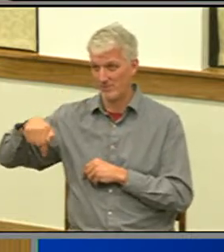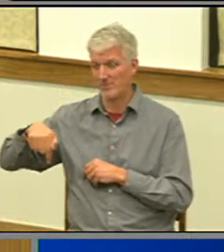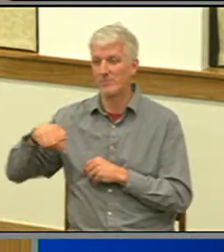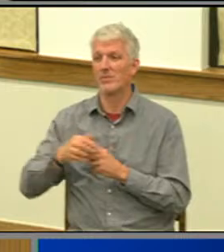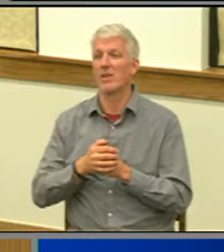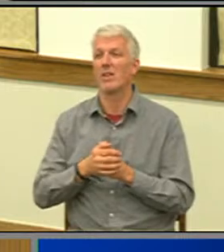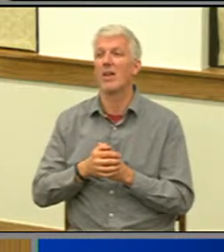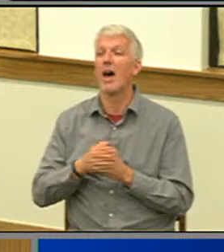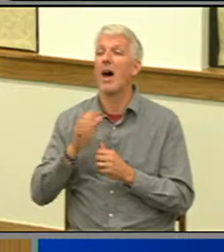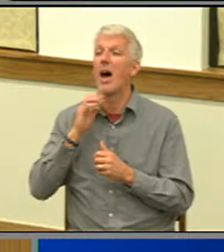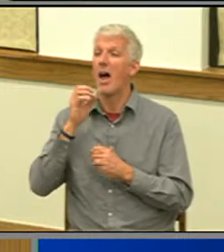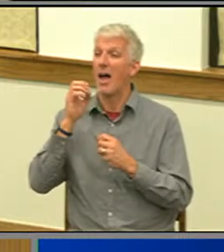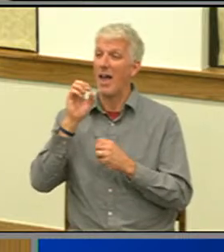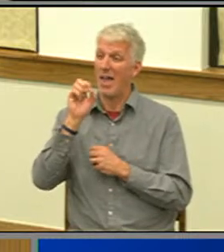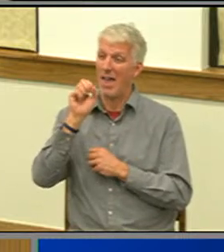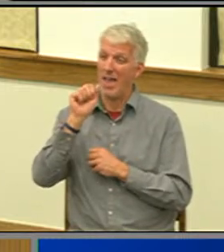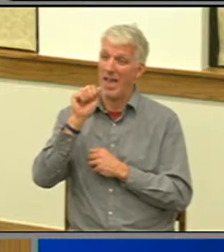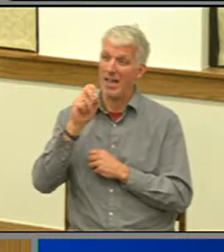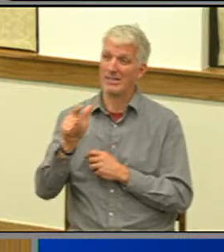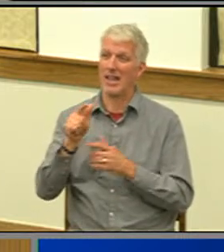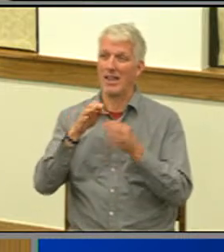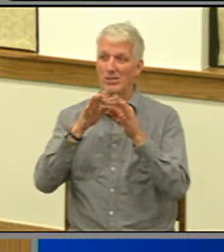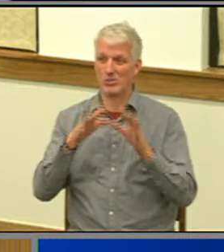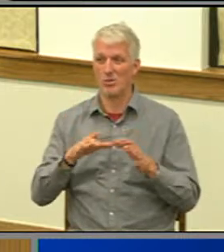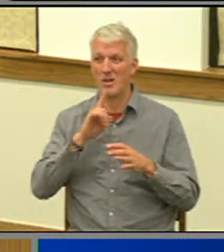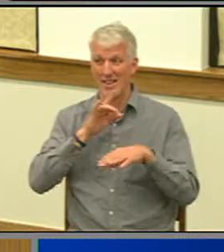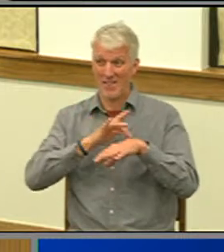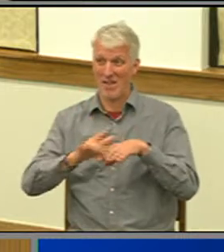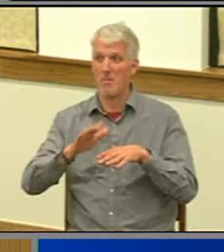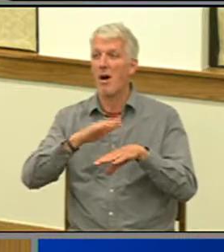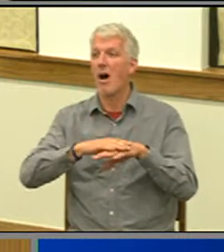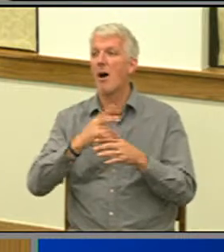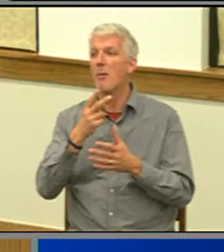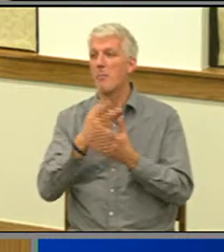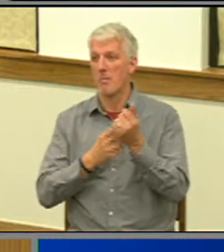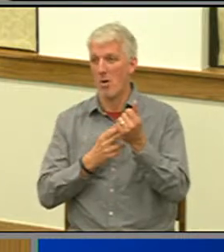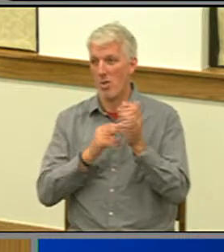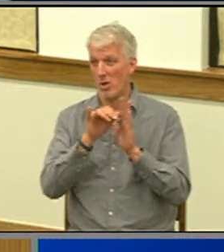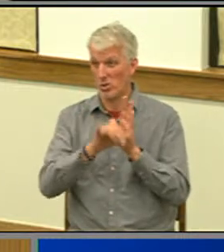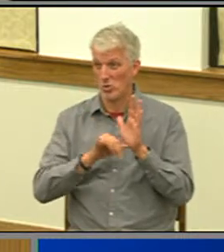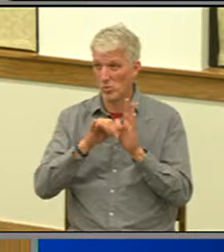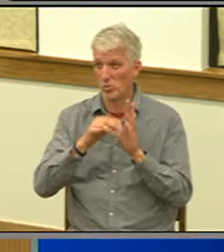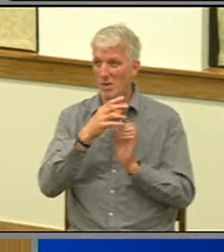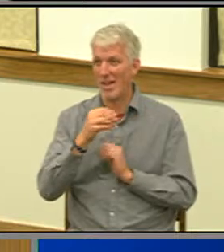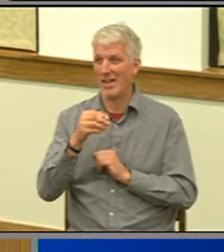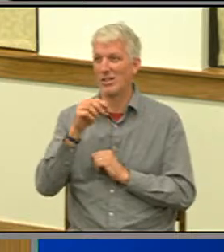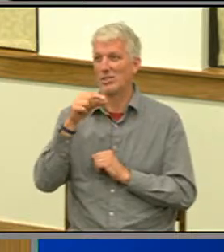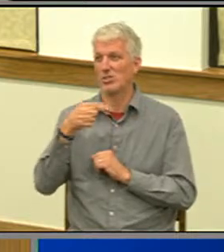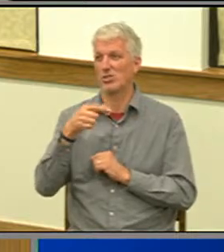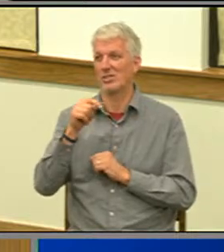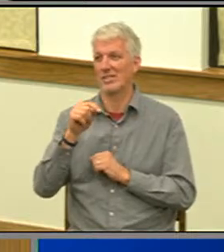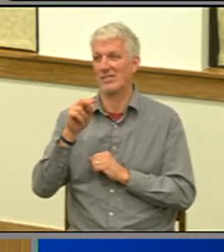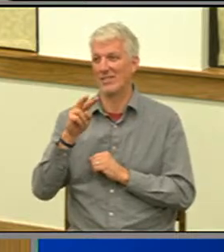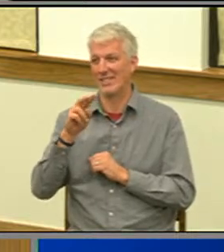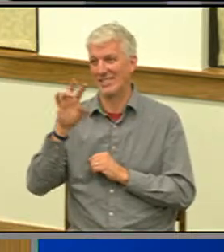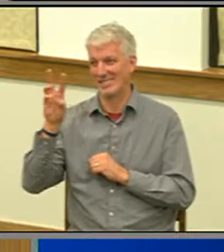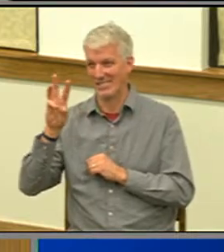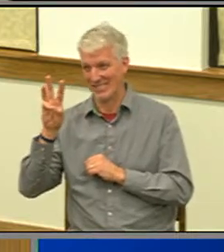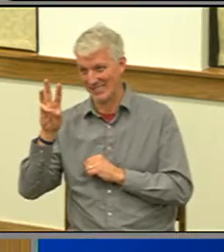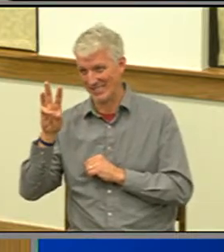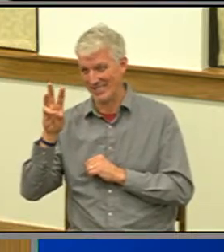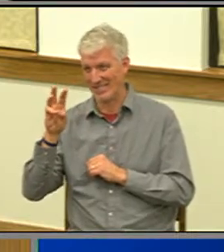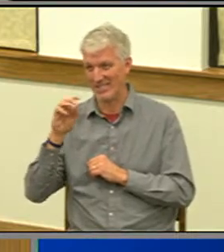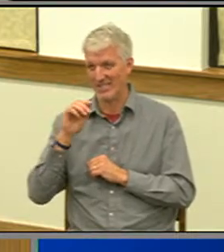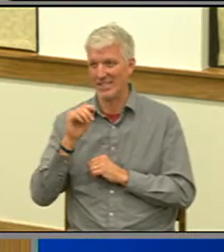American Sign Language interpretation is primarily available on YouTube and GTV6. Limited access is available